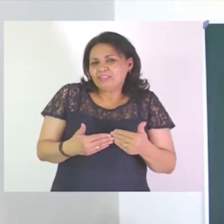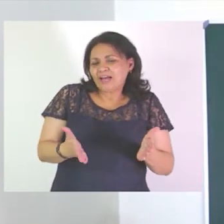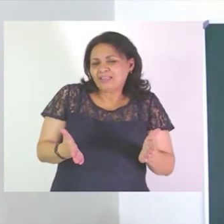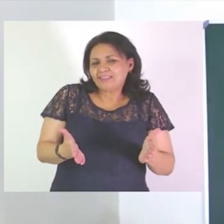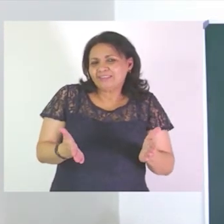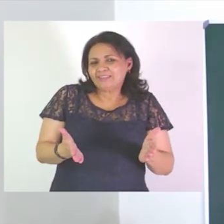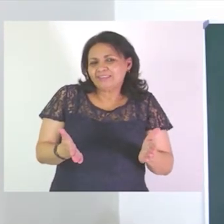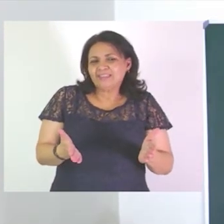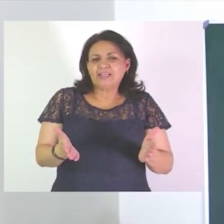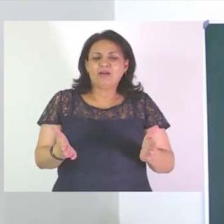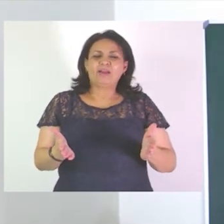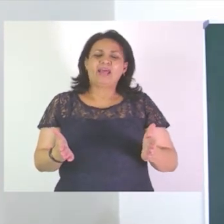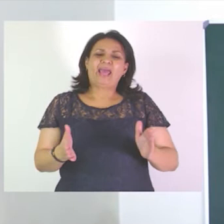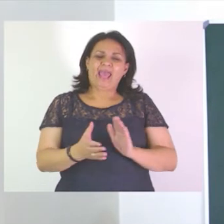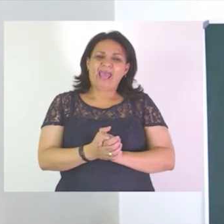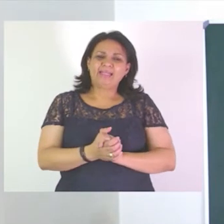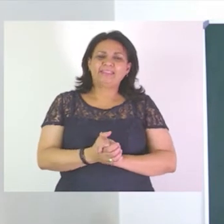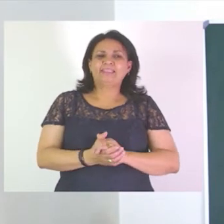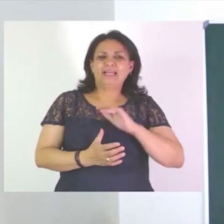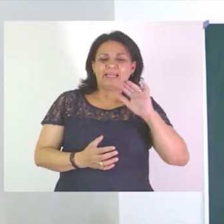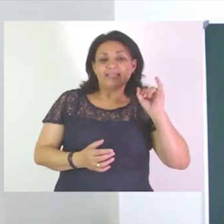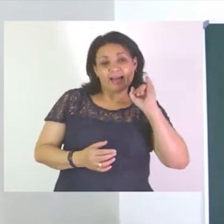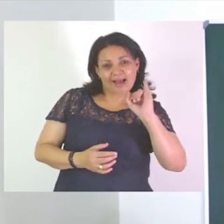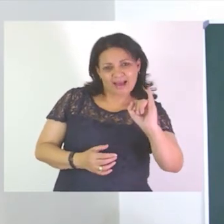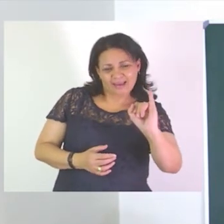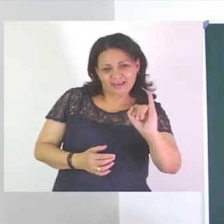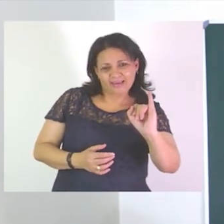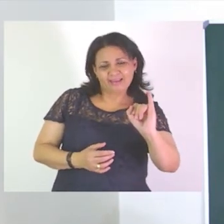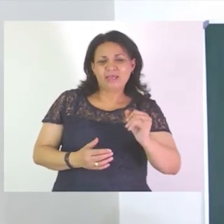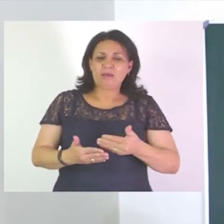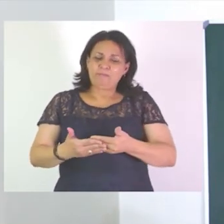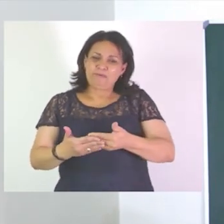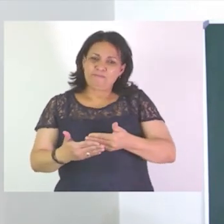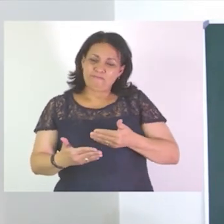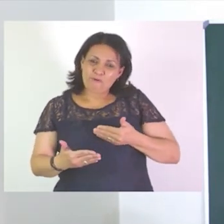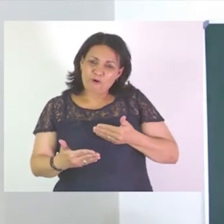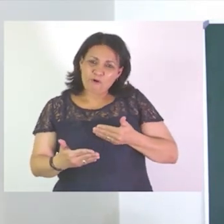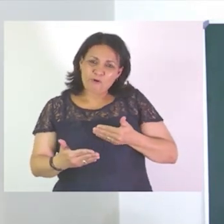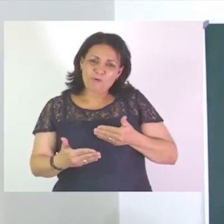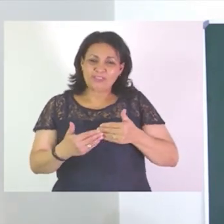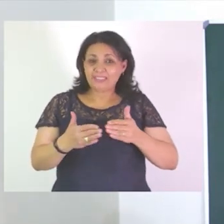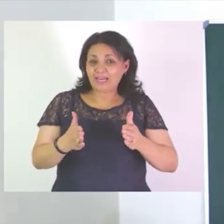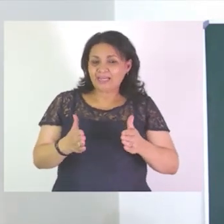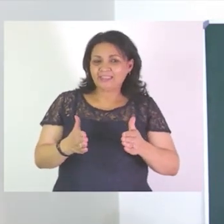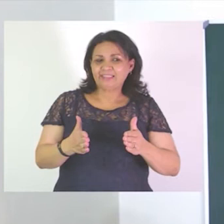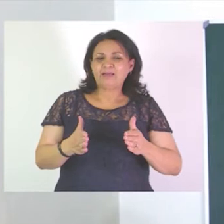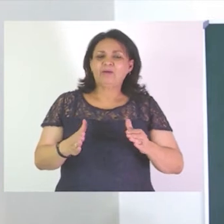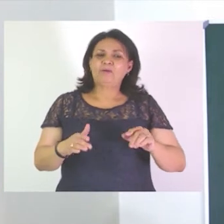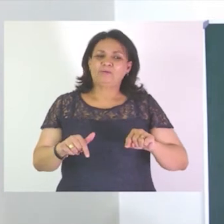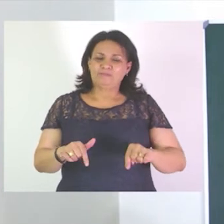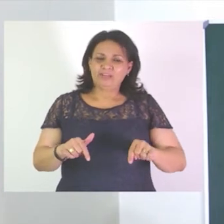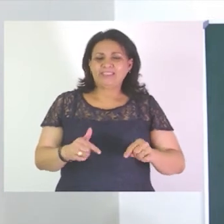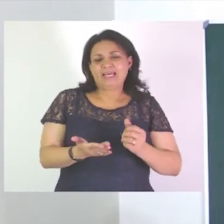as a letter called letter I. But before we begin this lesson, I want us to